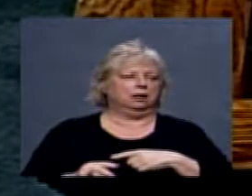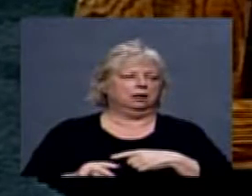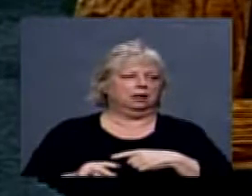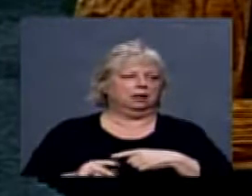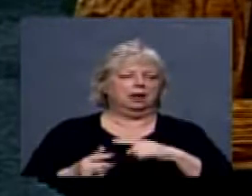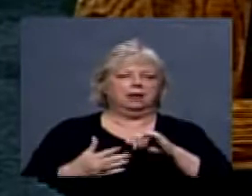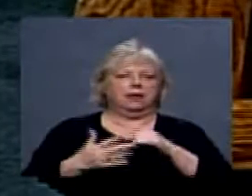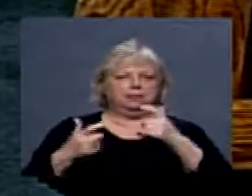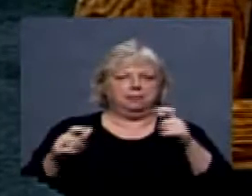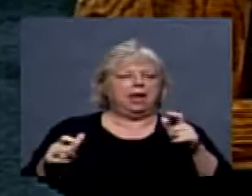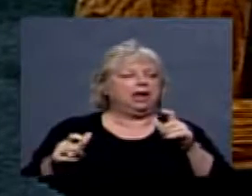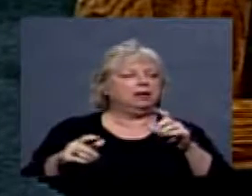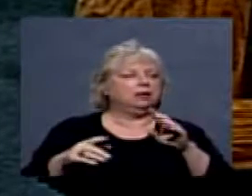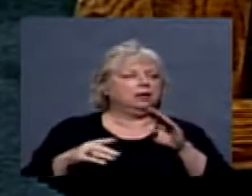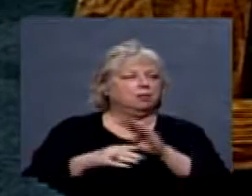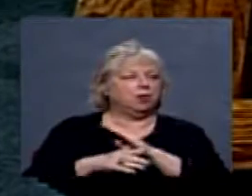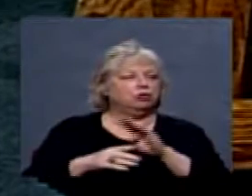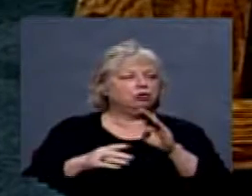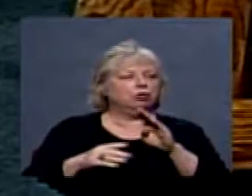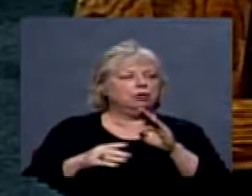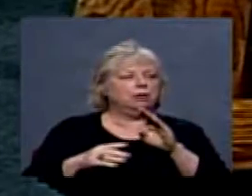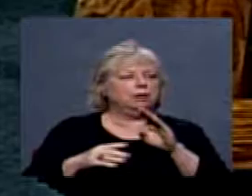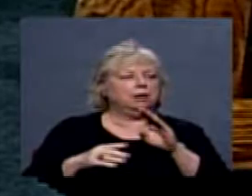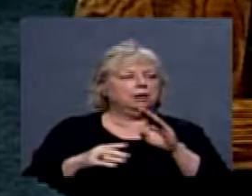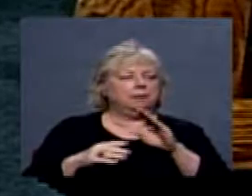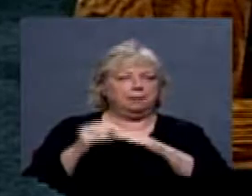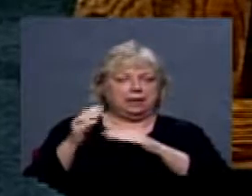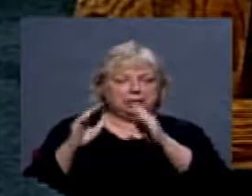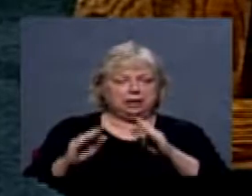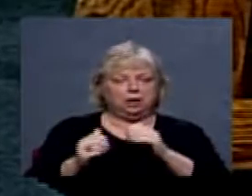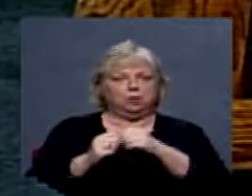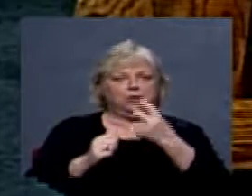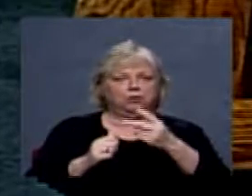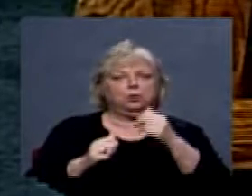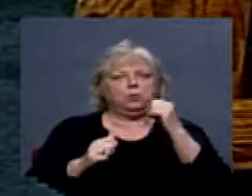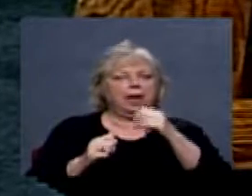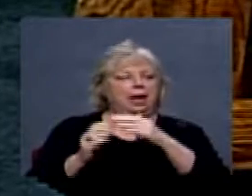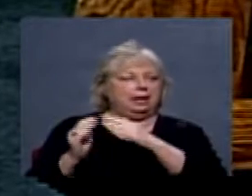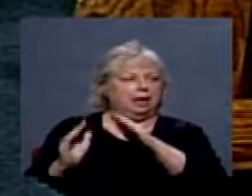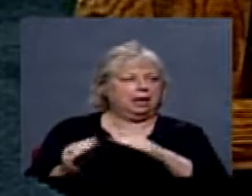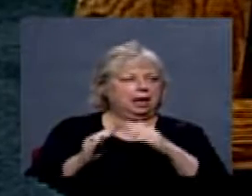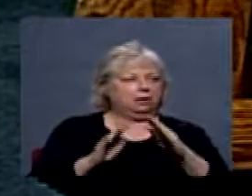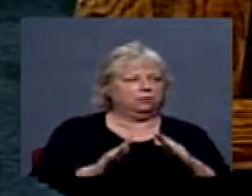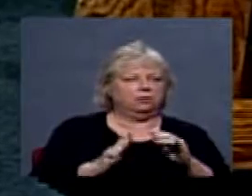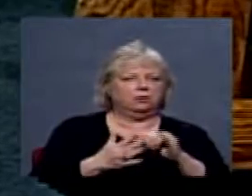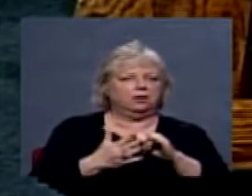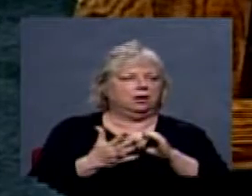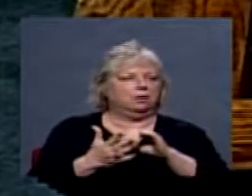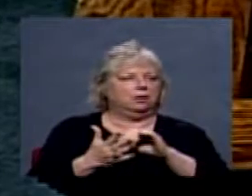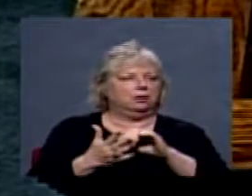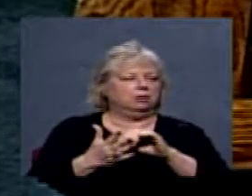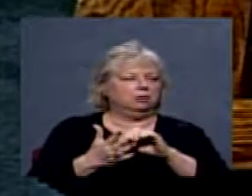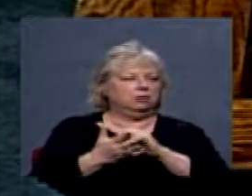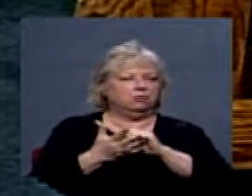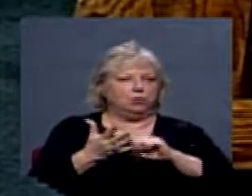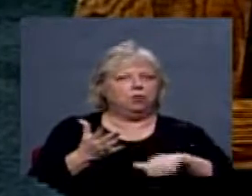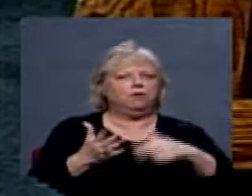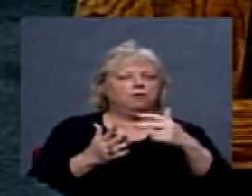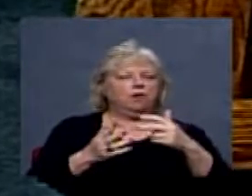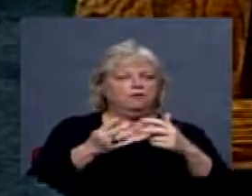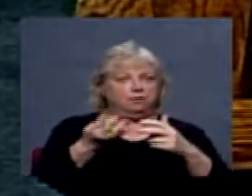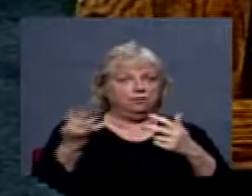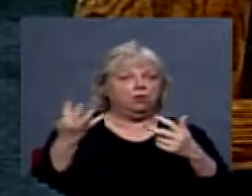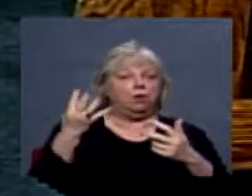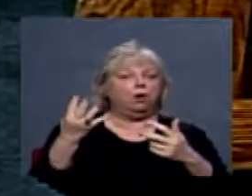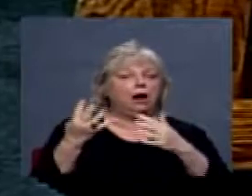commercial building with 2 back houses. So that would take 3 of those away from that 4 here.